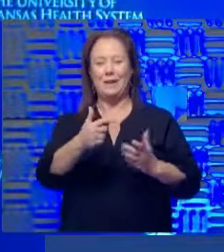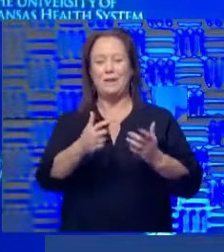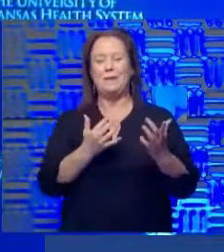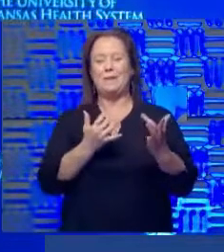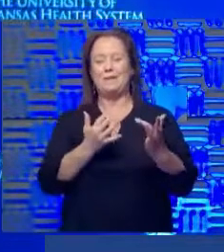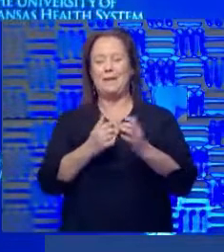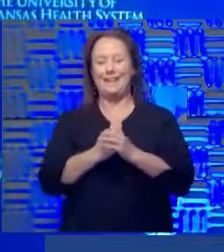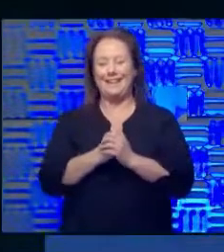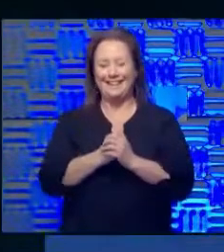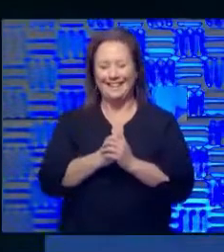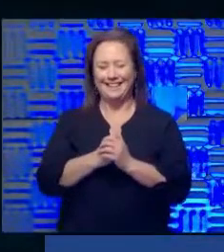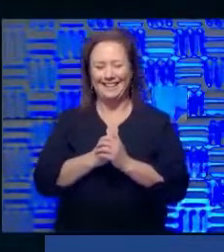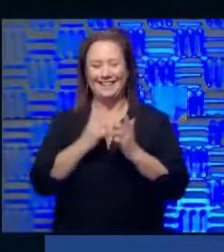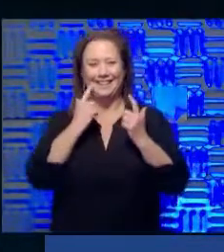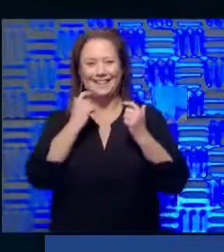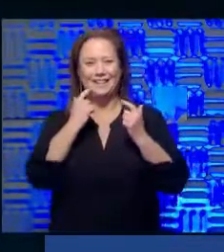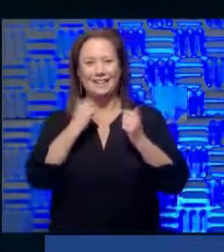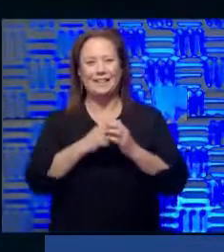them. Yeah.